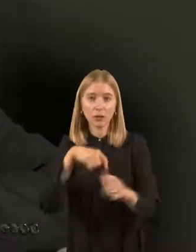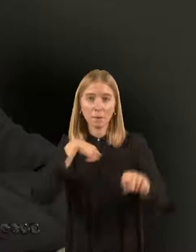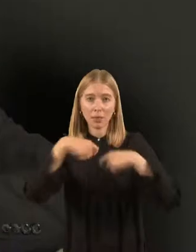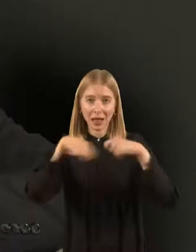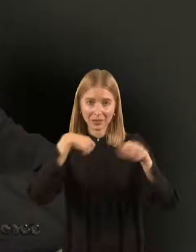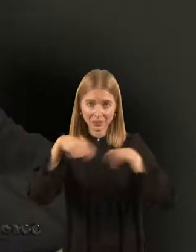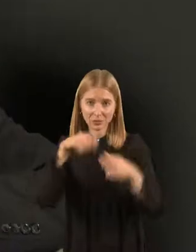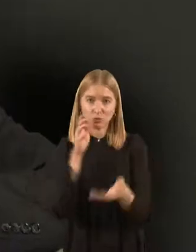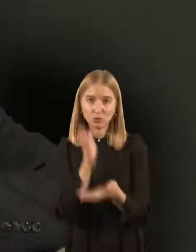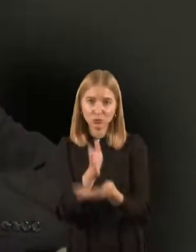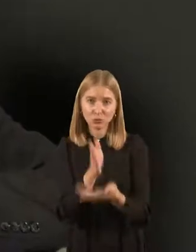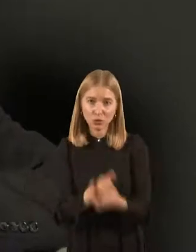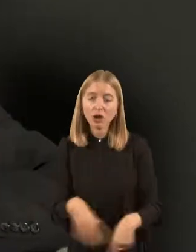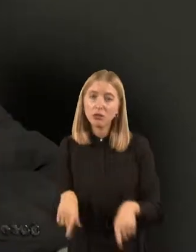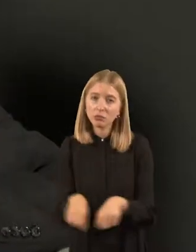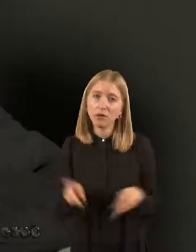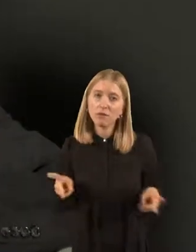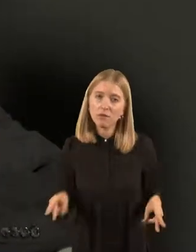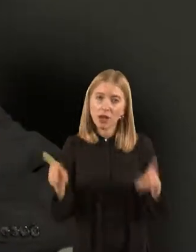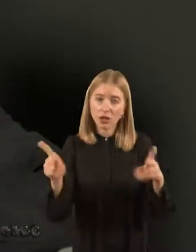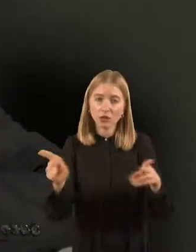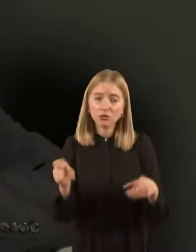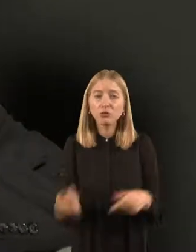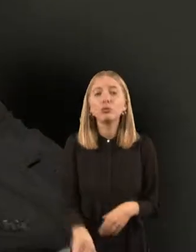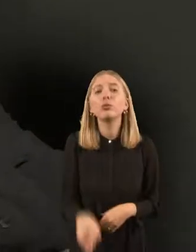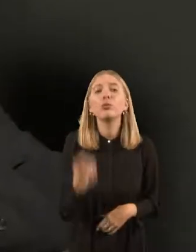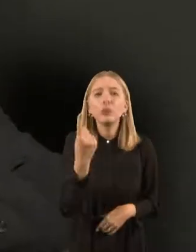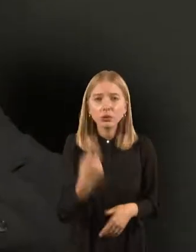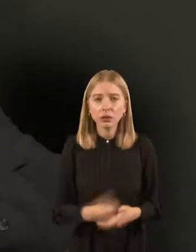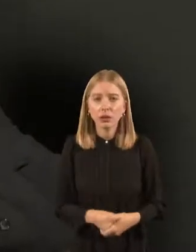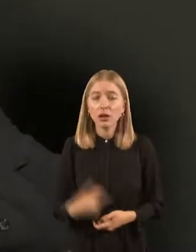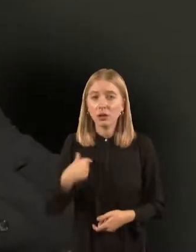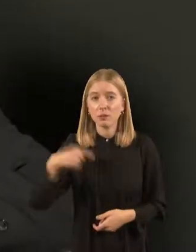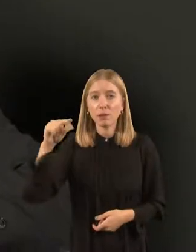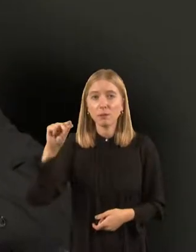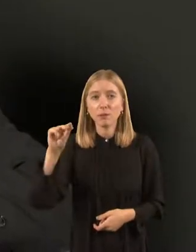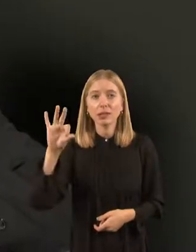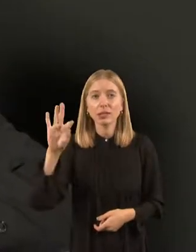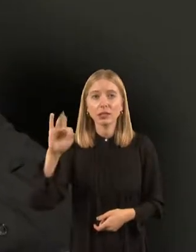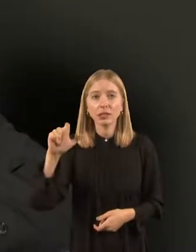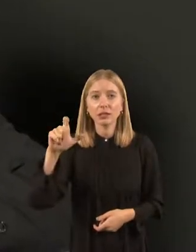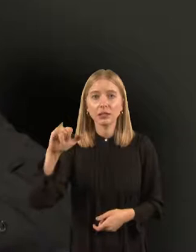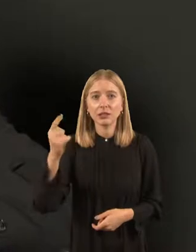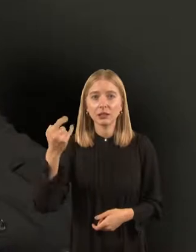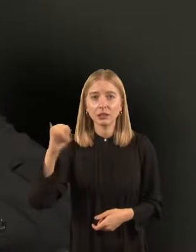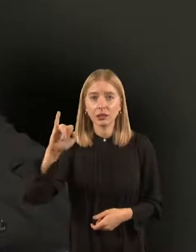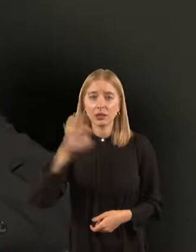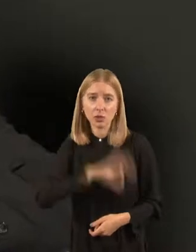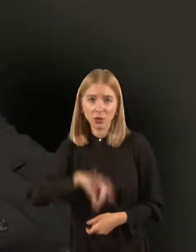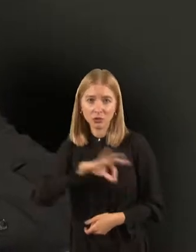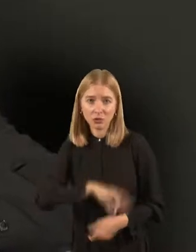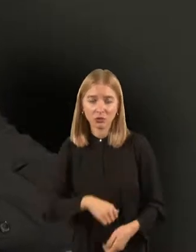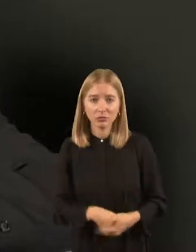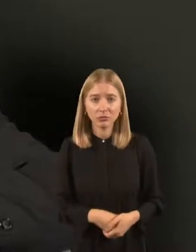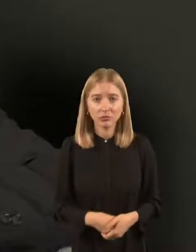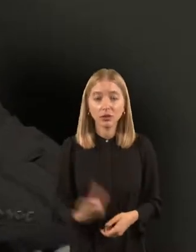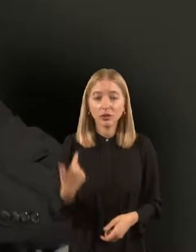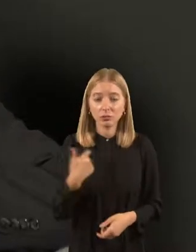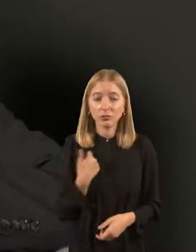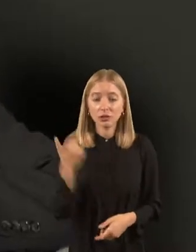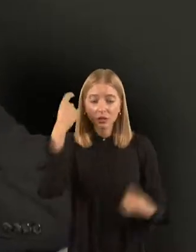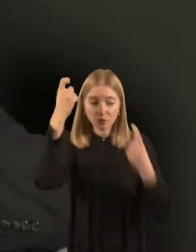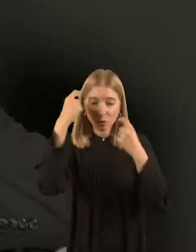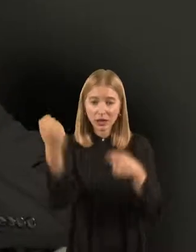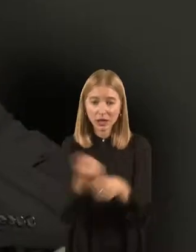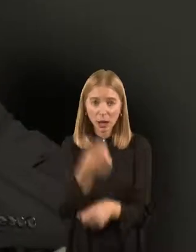because of pesticides. And we have to inform that in a more precise way. We have to track those health problems, because